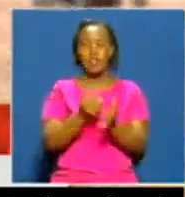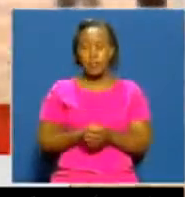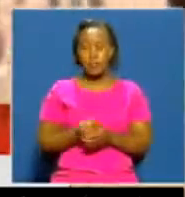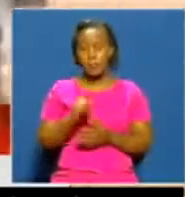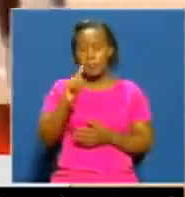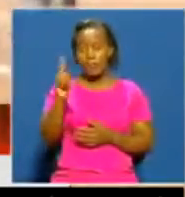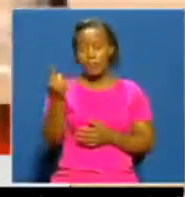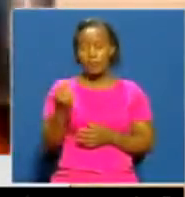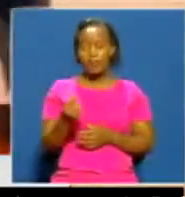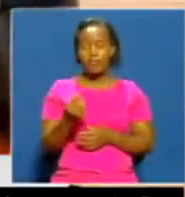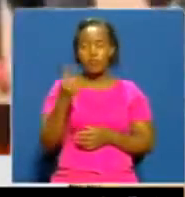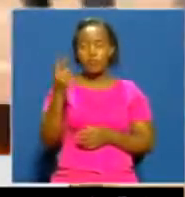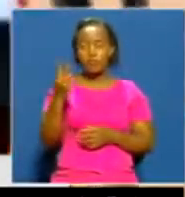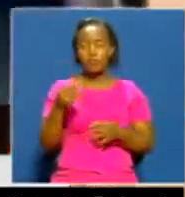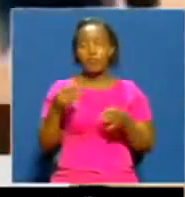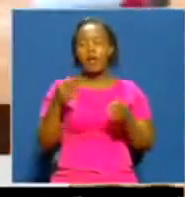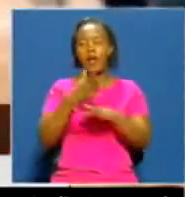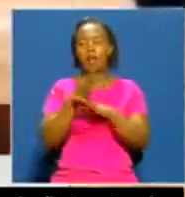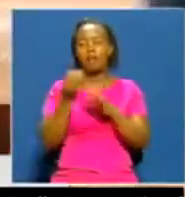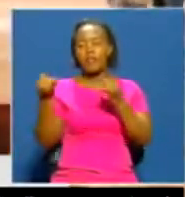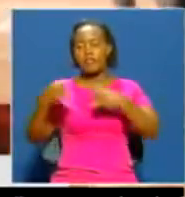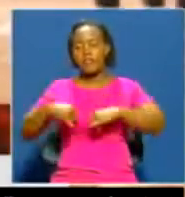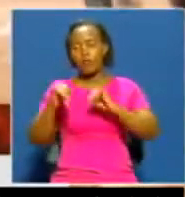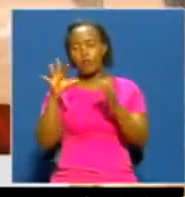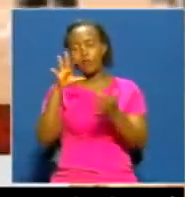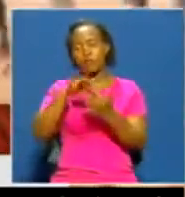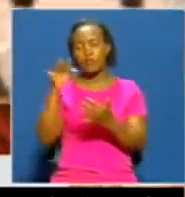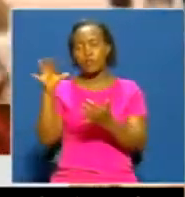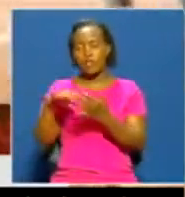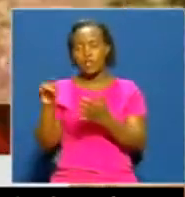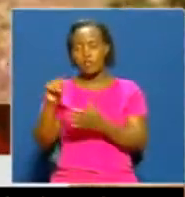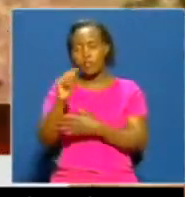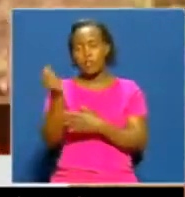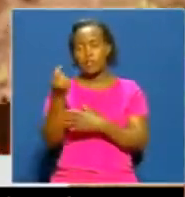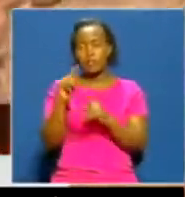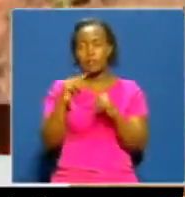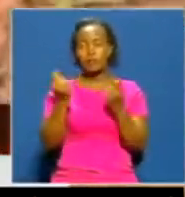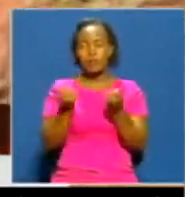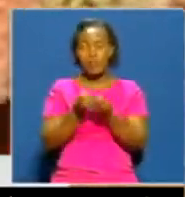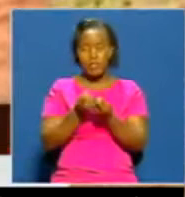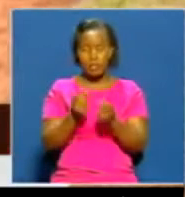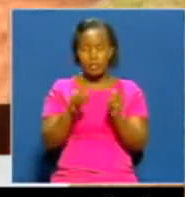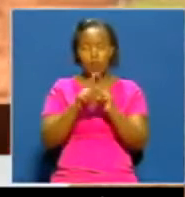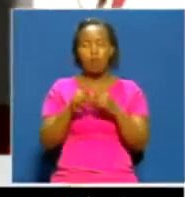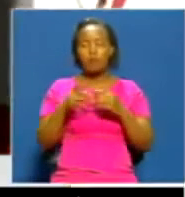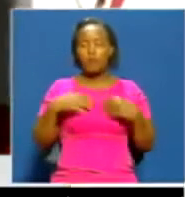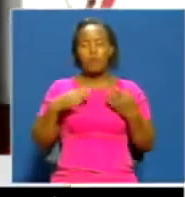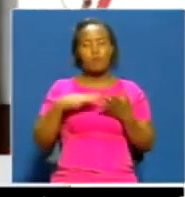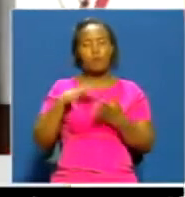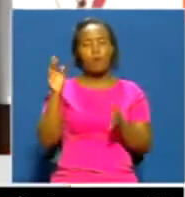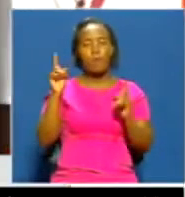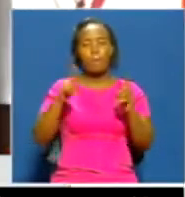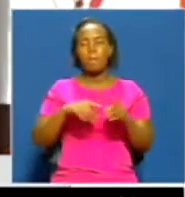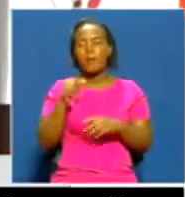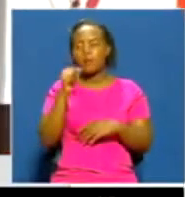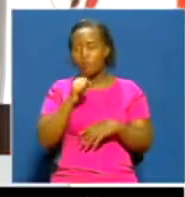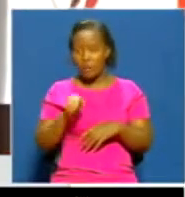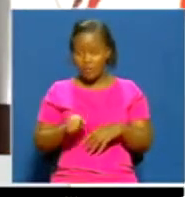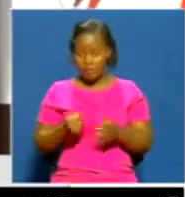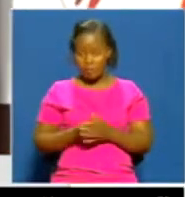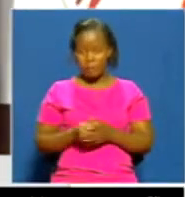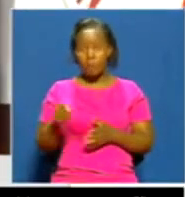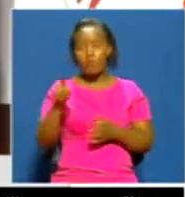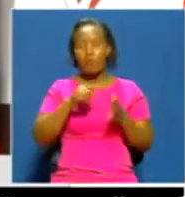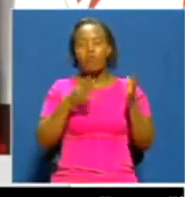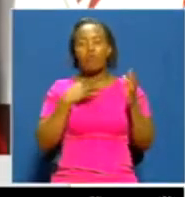the line during the trials will be selected in Team Kenya with strict adherence to mandatory age. So we want to make sure that the accreditation is